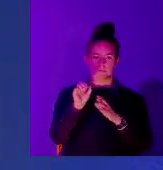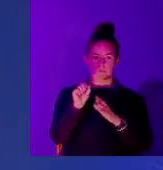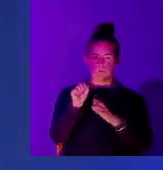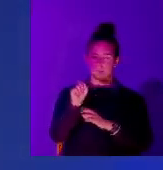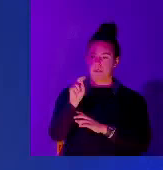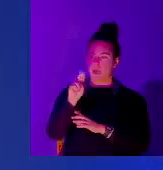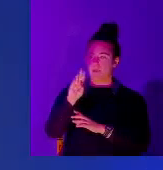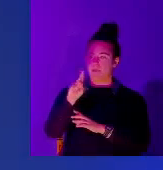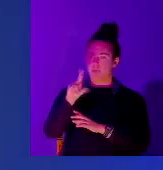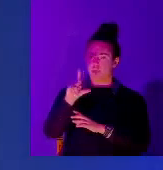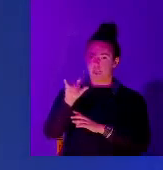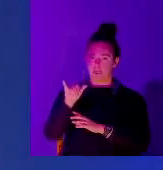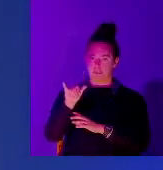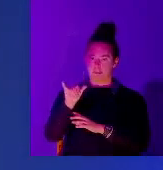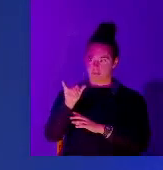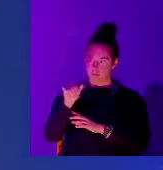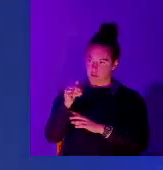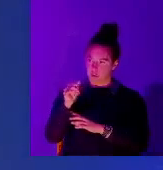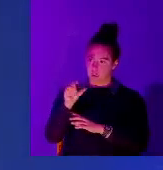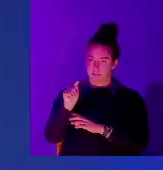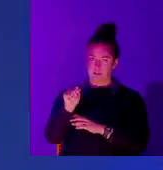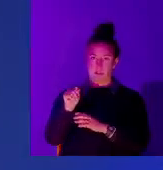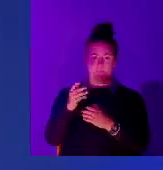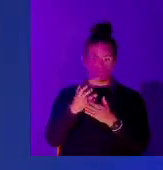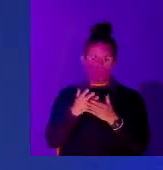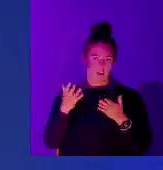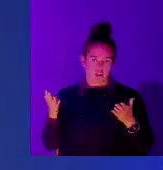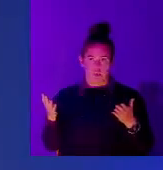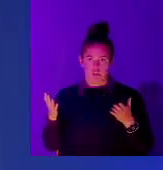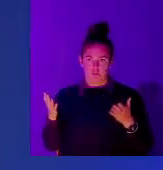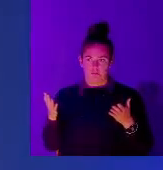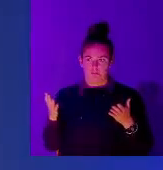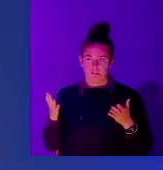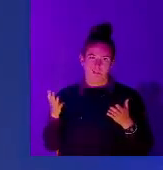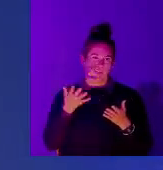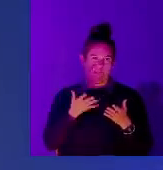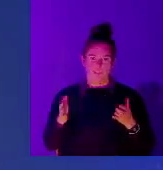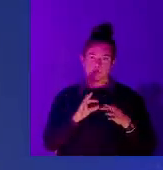personally, work, whatever.